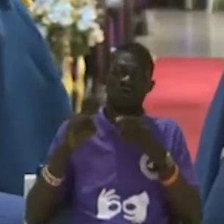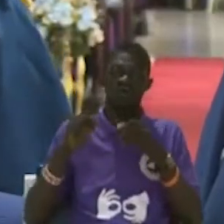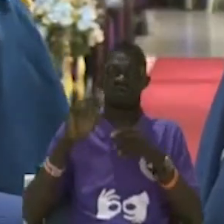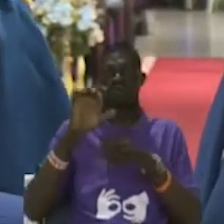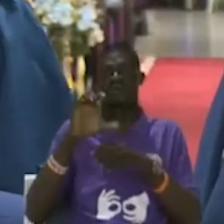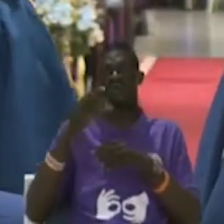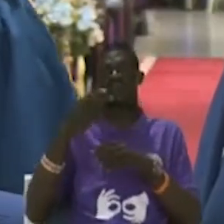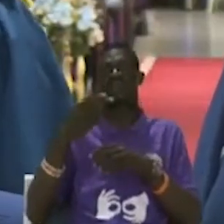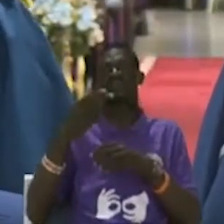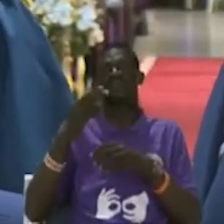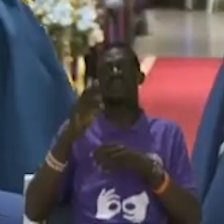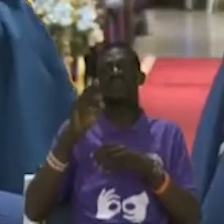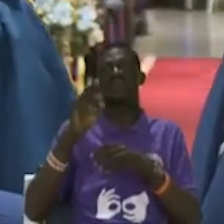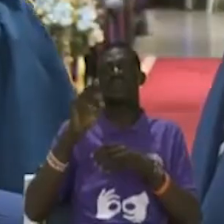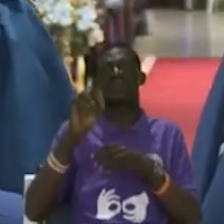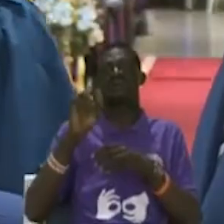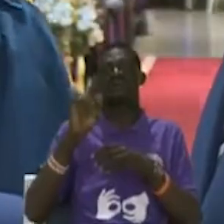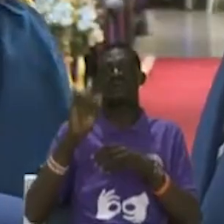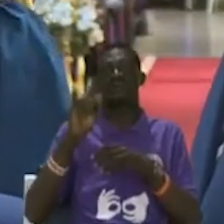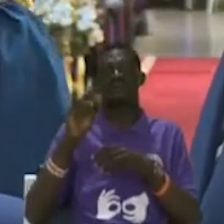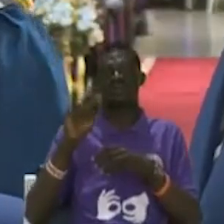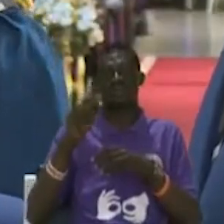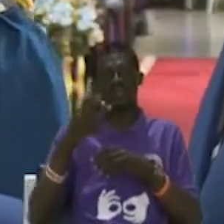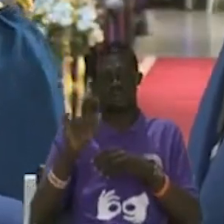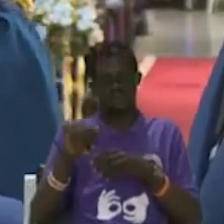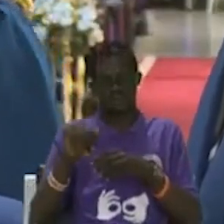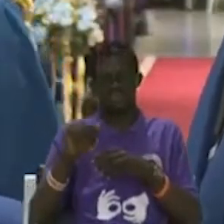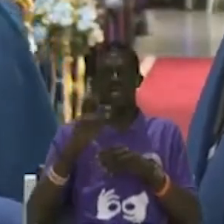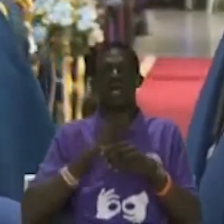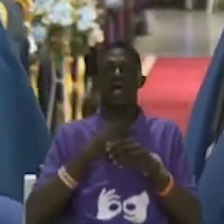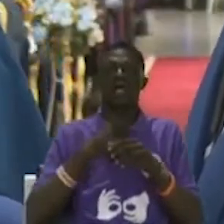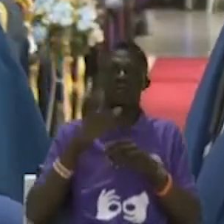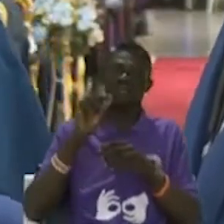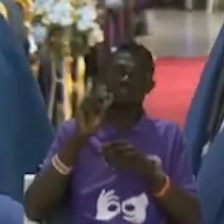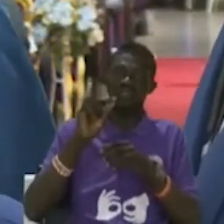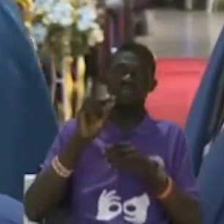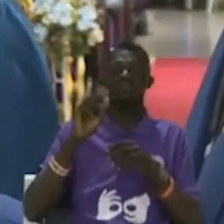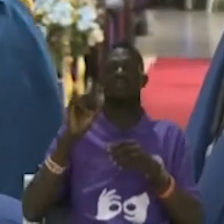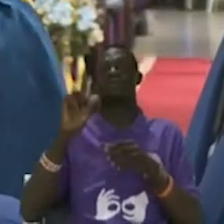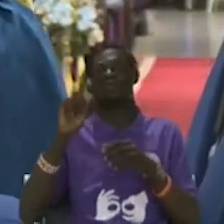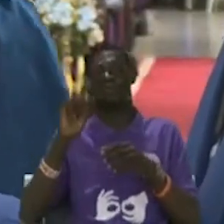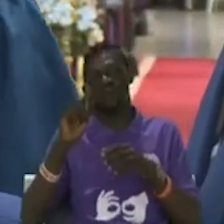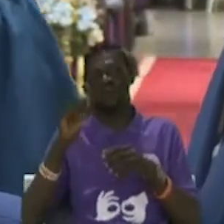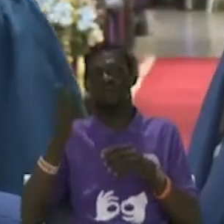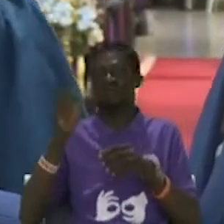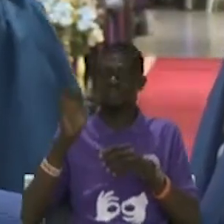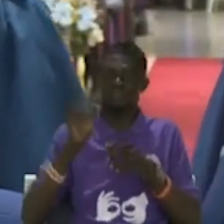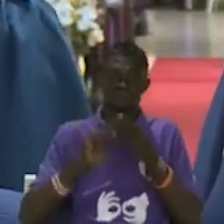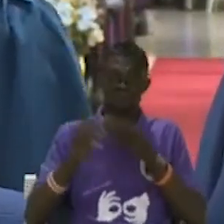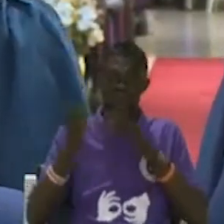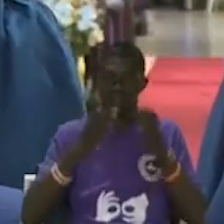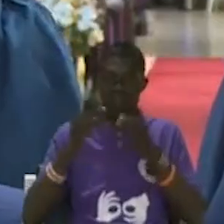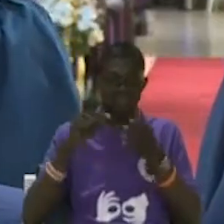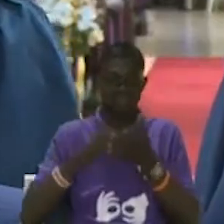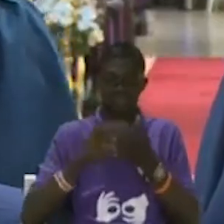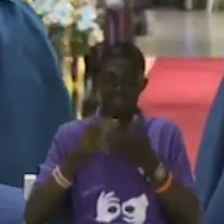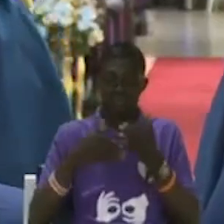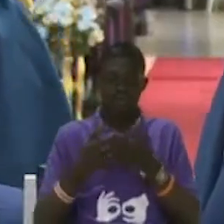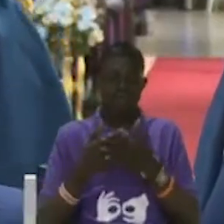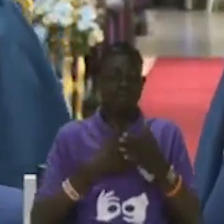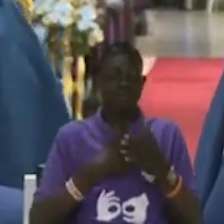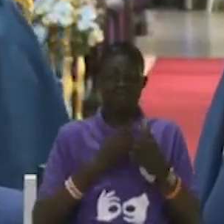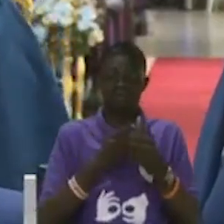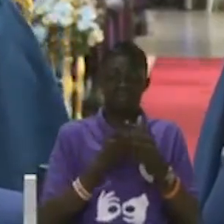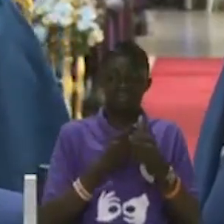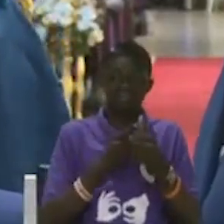and radiotherapy. I had 21 courses of chemotherapy and 19 radiations to the pelvis. My first six